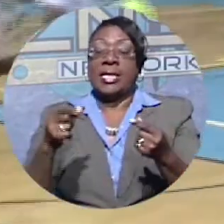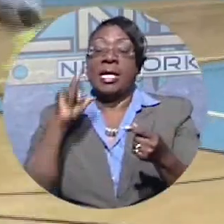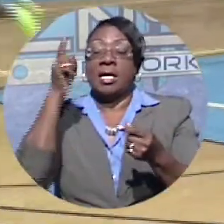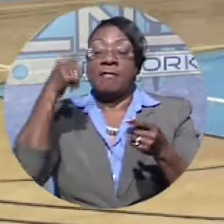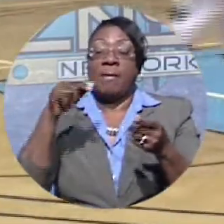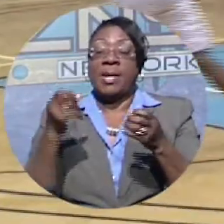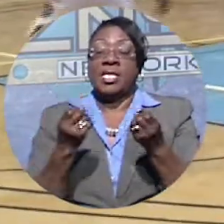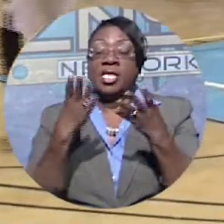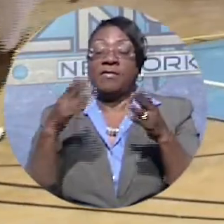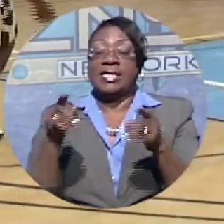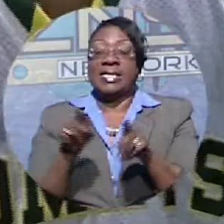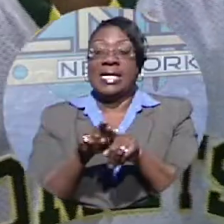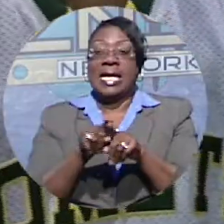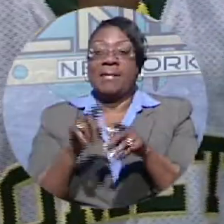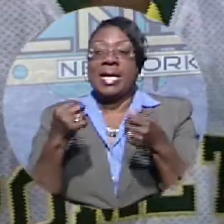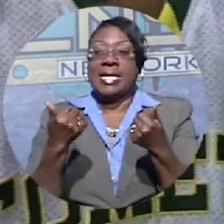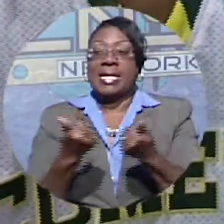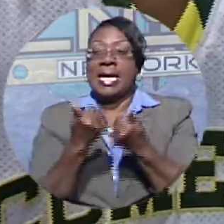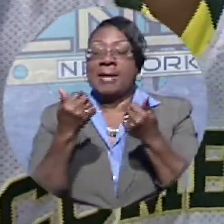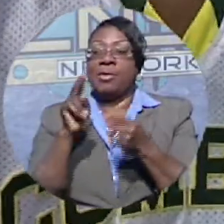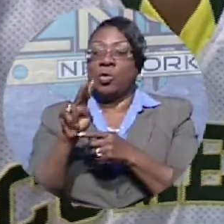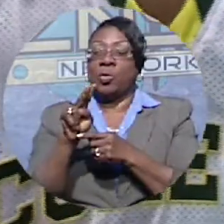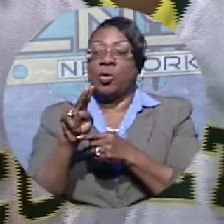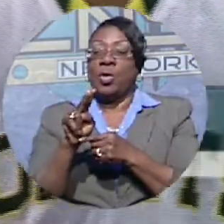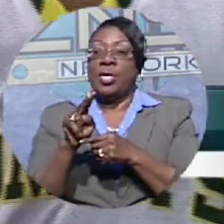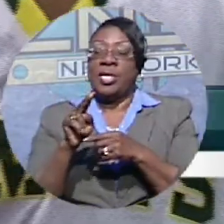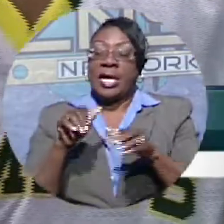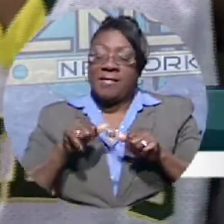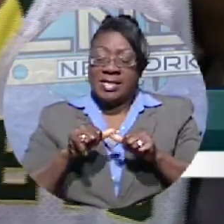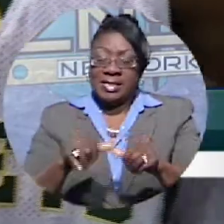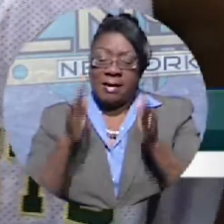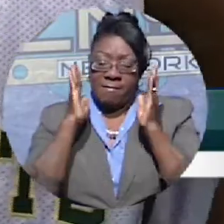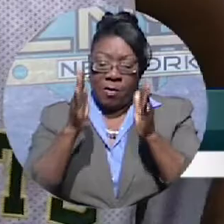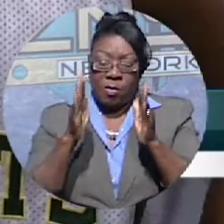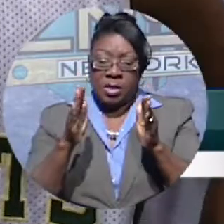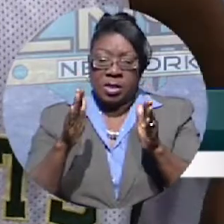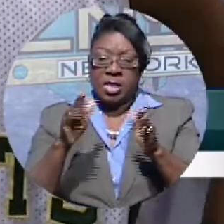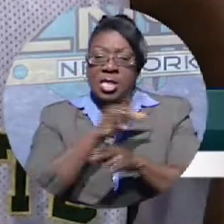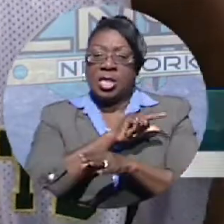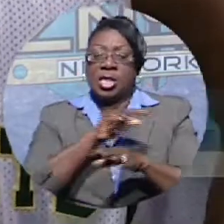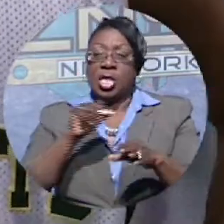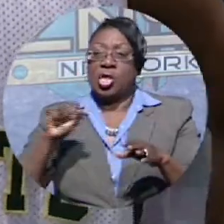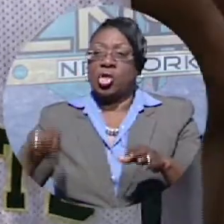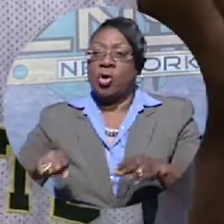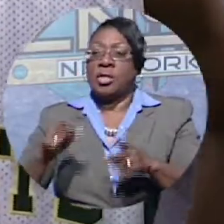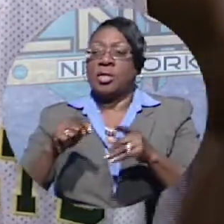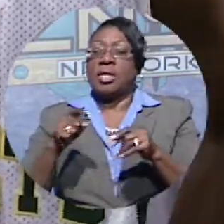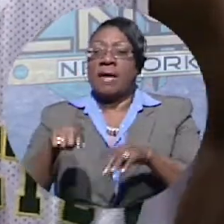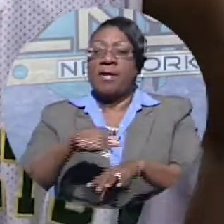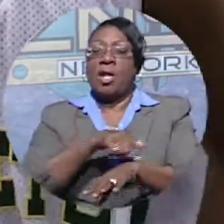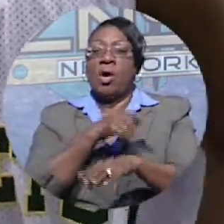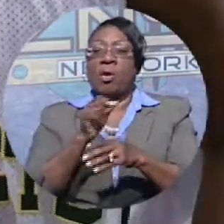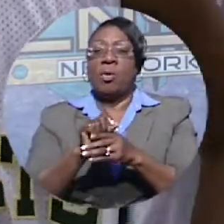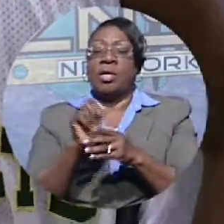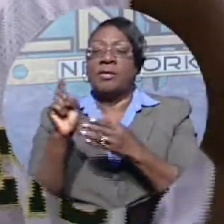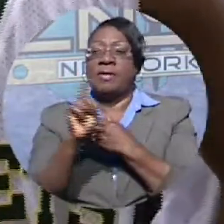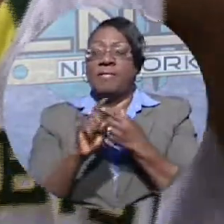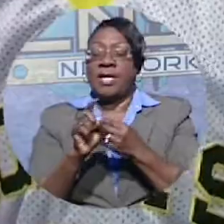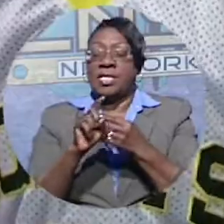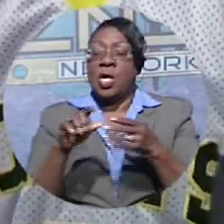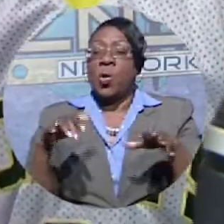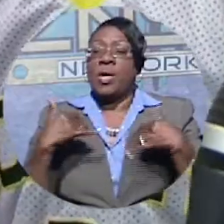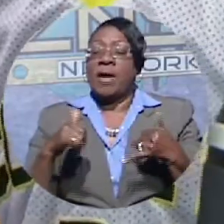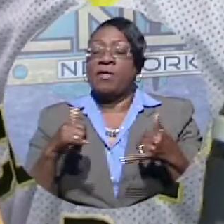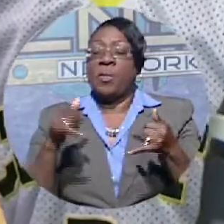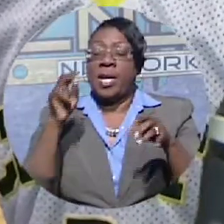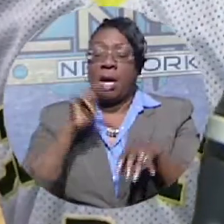of the same in Game 2. They got to stay focused, that's all. You know, St. John's is of a long line tradition. They ain't going to come out half-stepping next game, so we got to play hard.